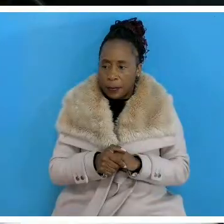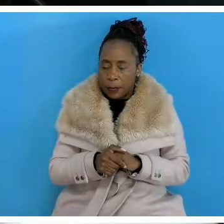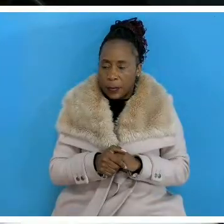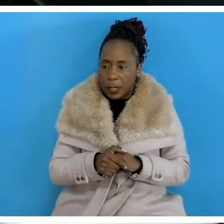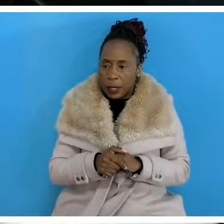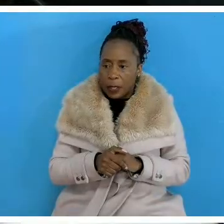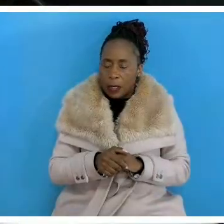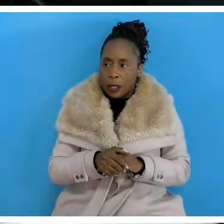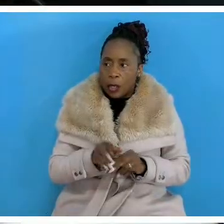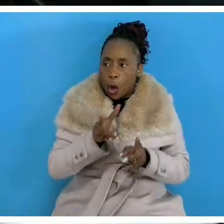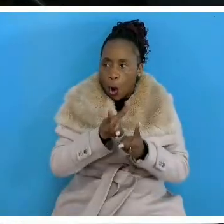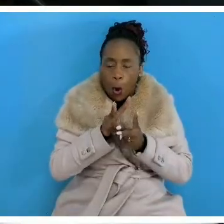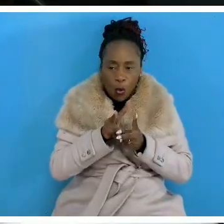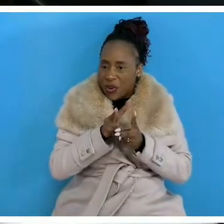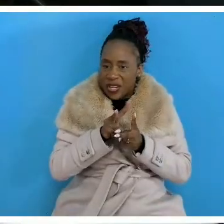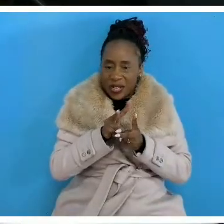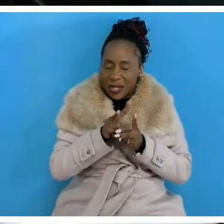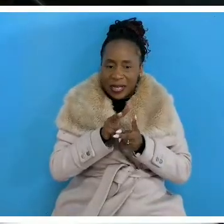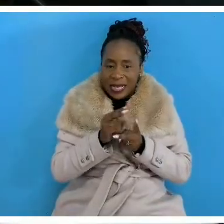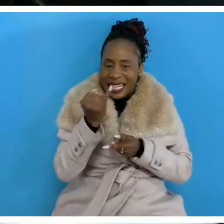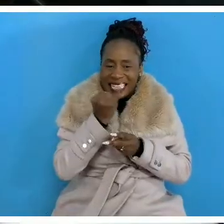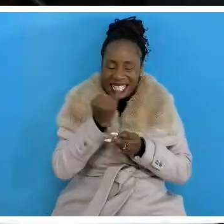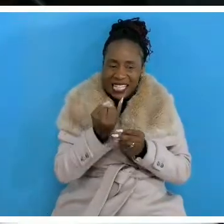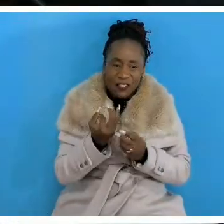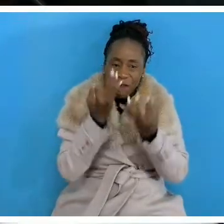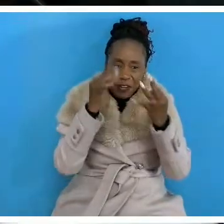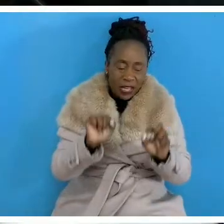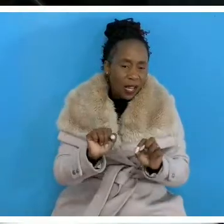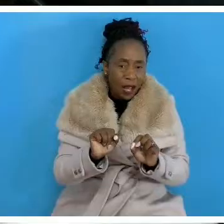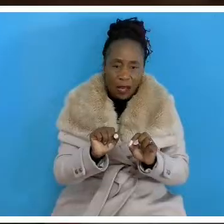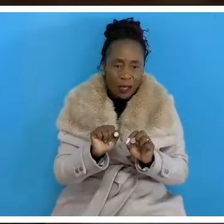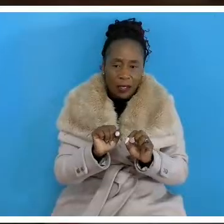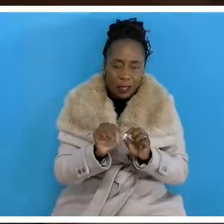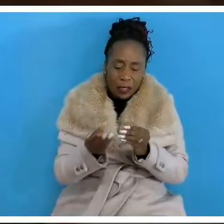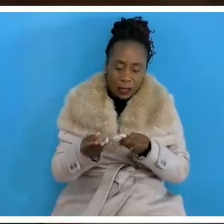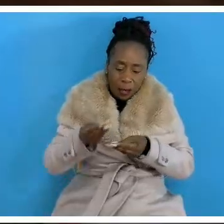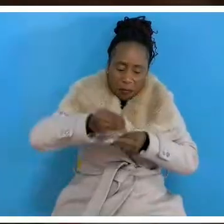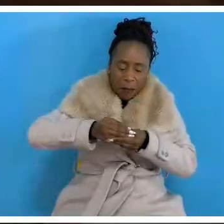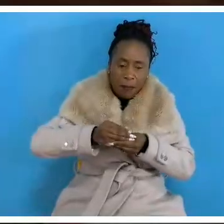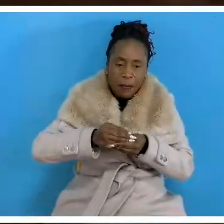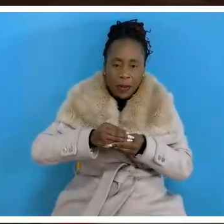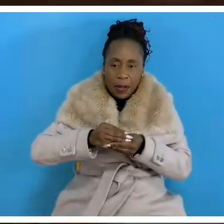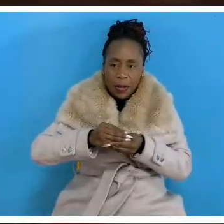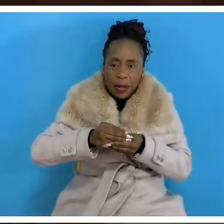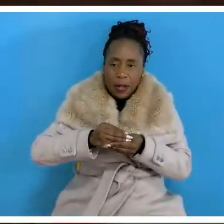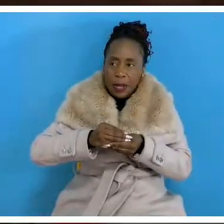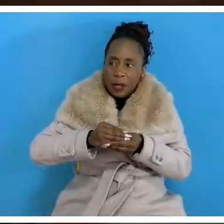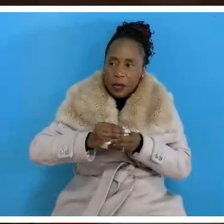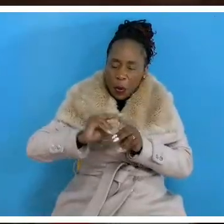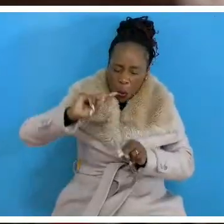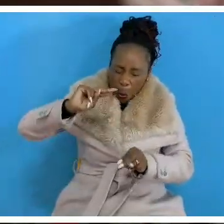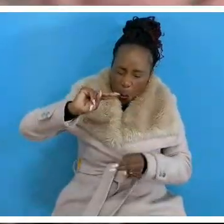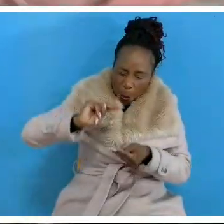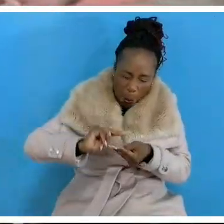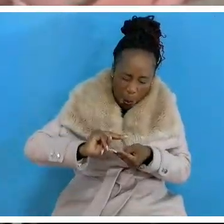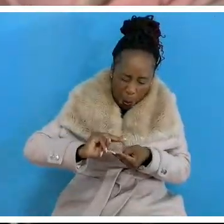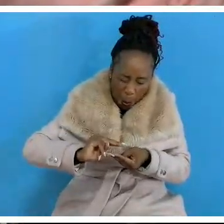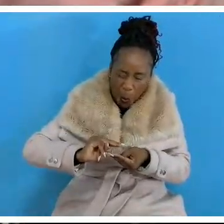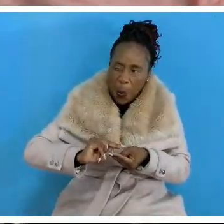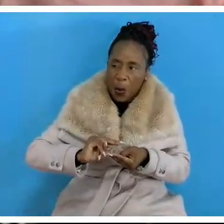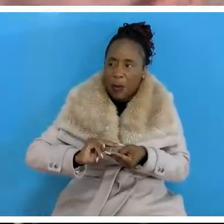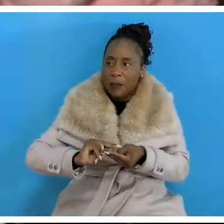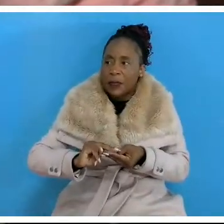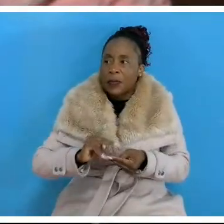that. It's not interest-free. It's at prime. It's mostly the lowest you'll ever find in the market. It's